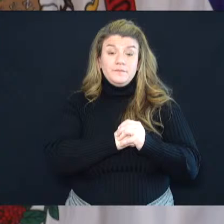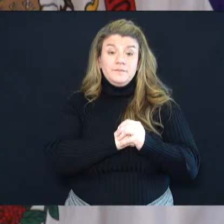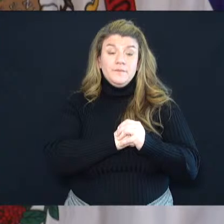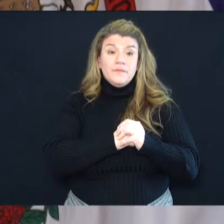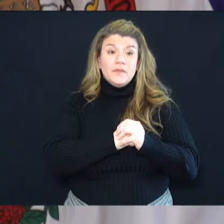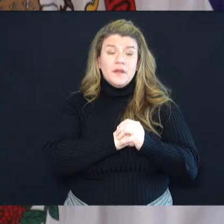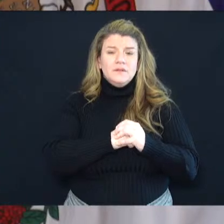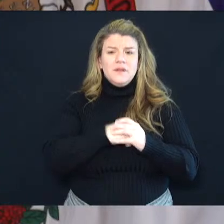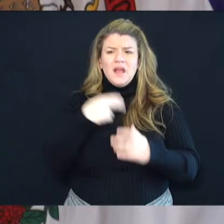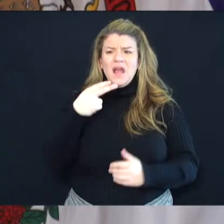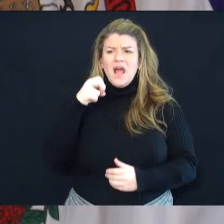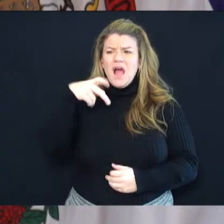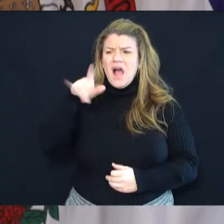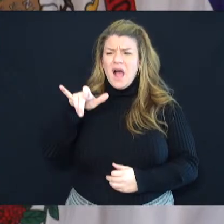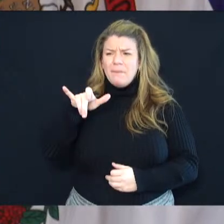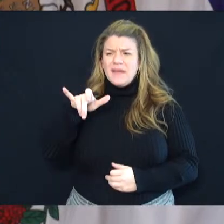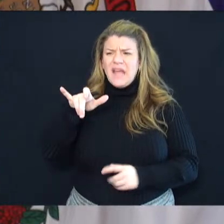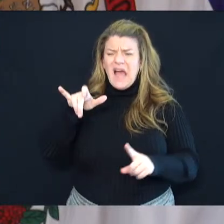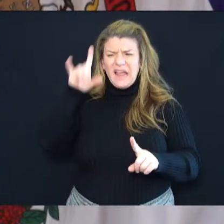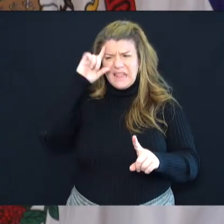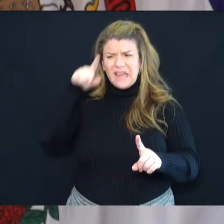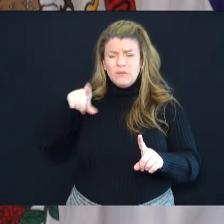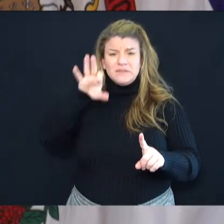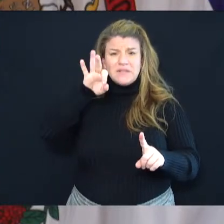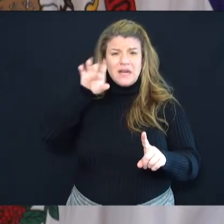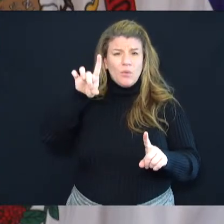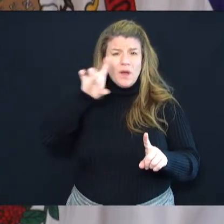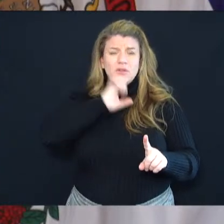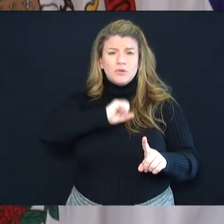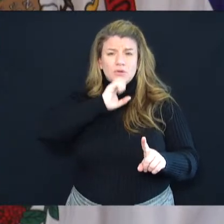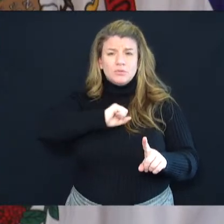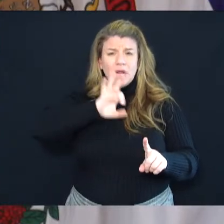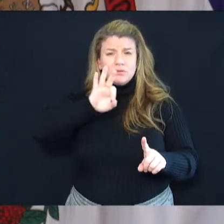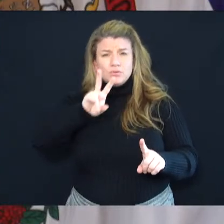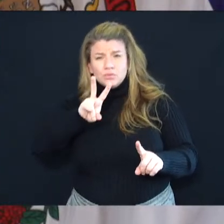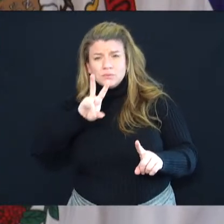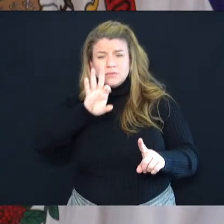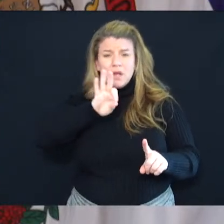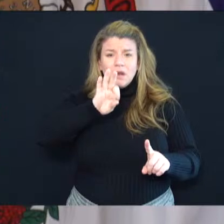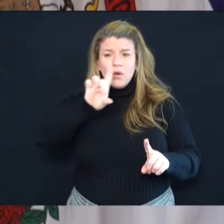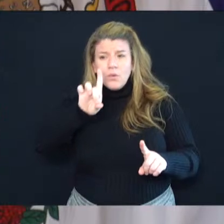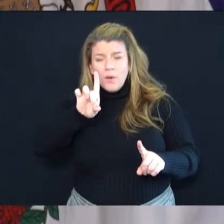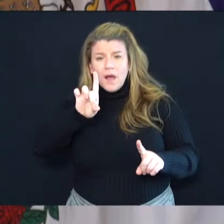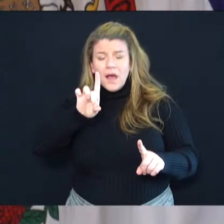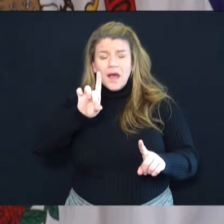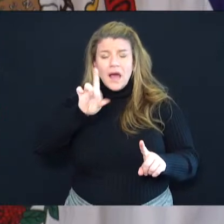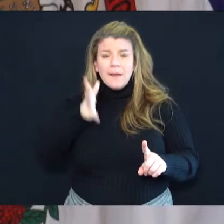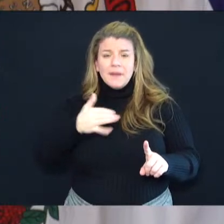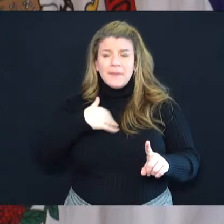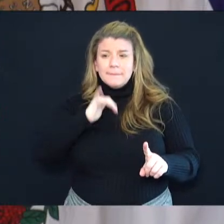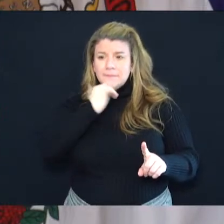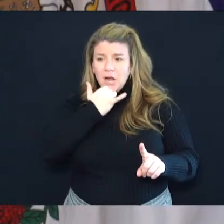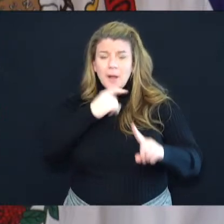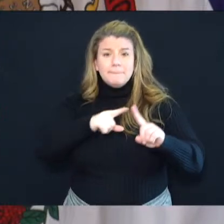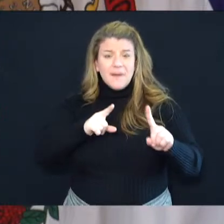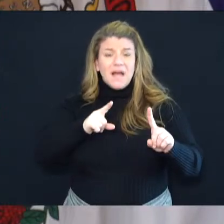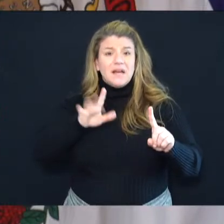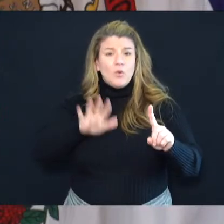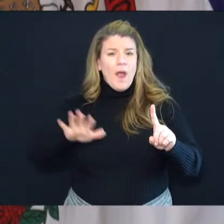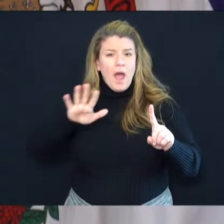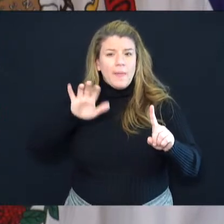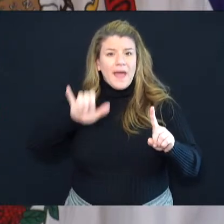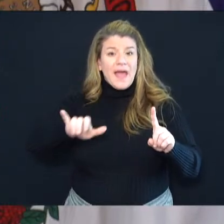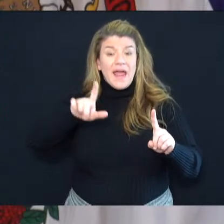Hoppy was, I think, 91 years old. I'm gonna miss that. But